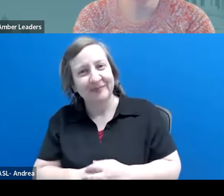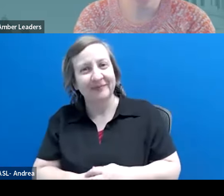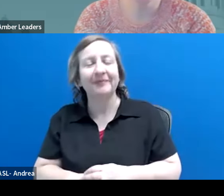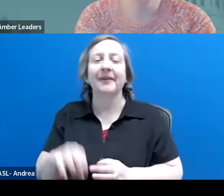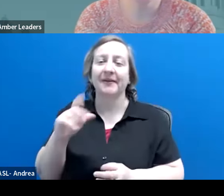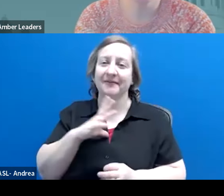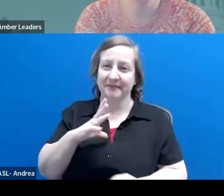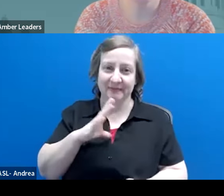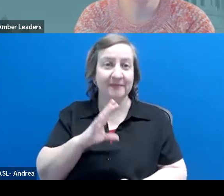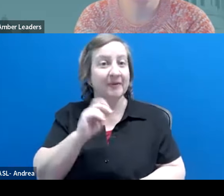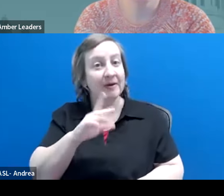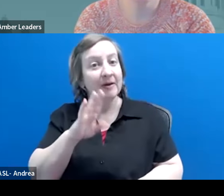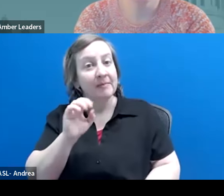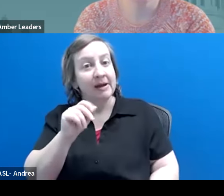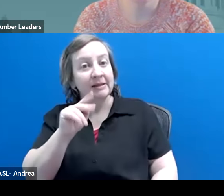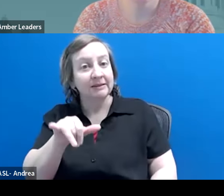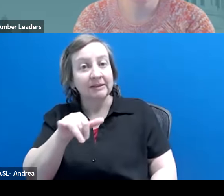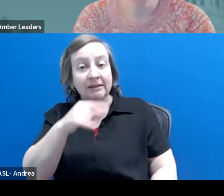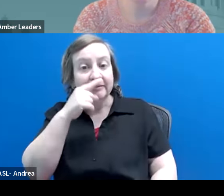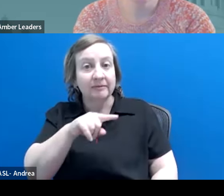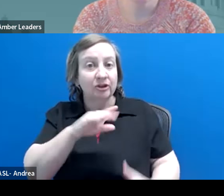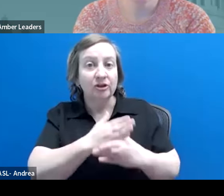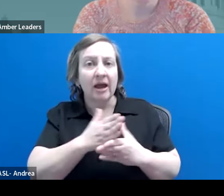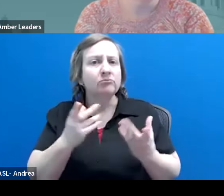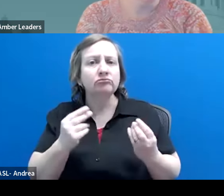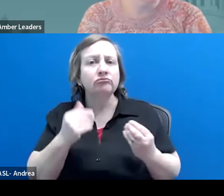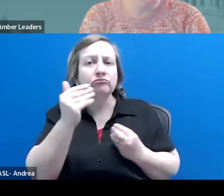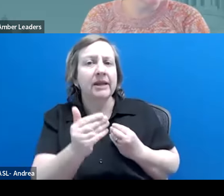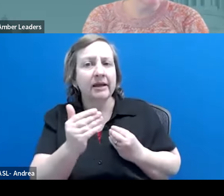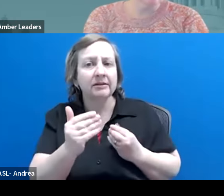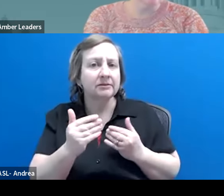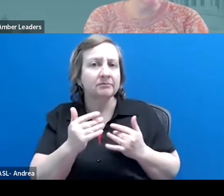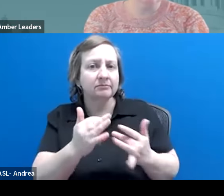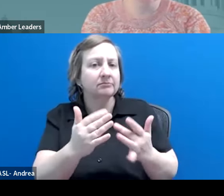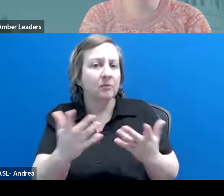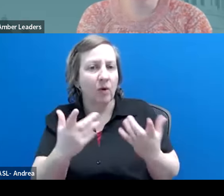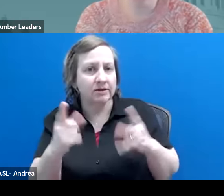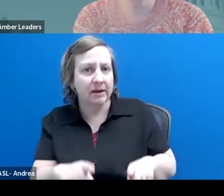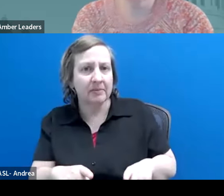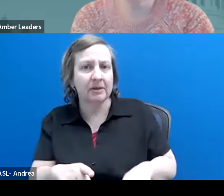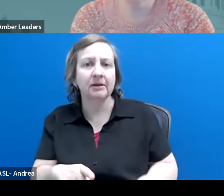Great. Okay, Betsy, maybe you could share next steps with this work plan, what's happening. Oh, and